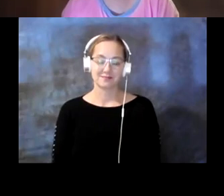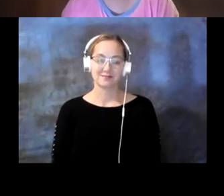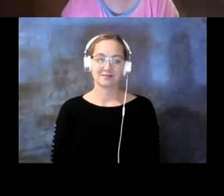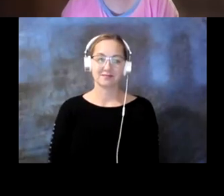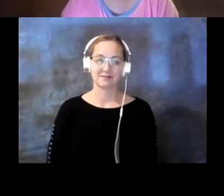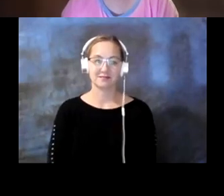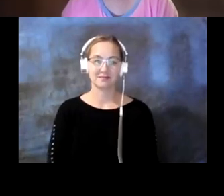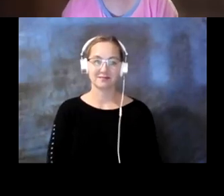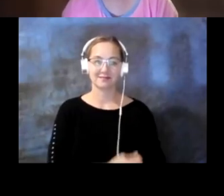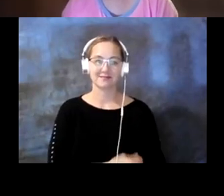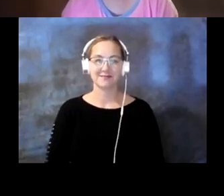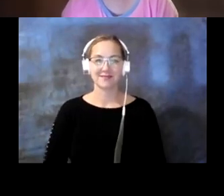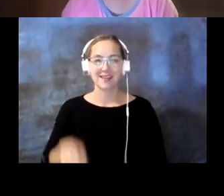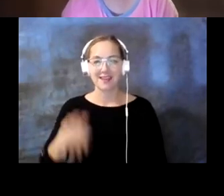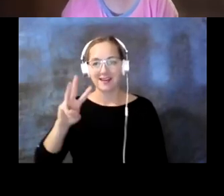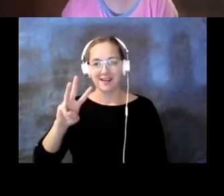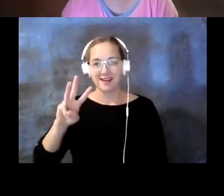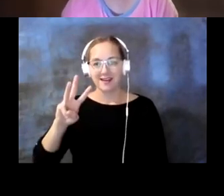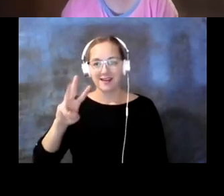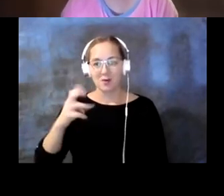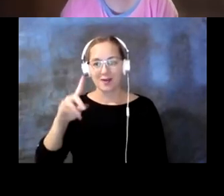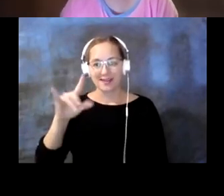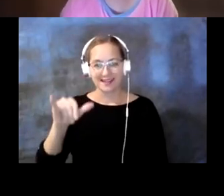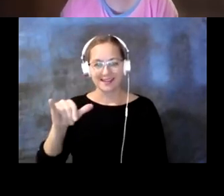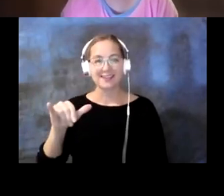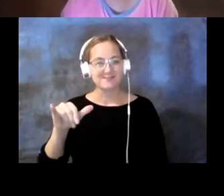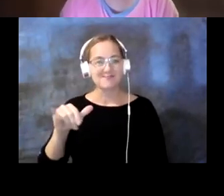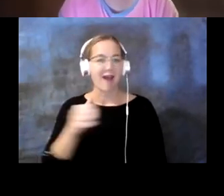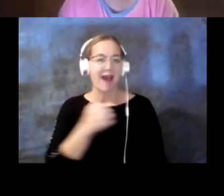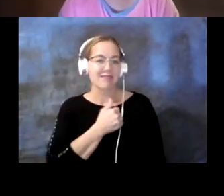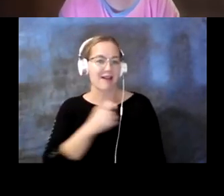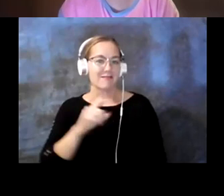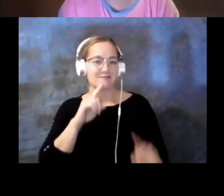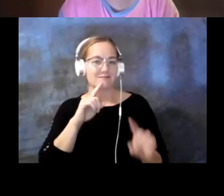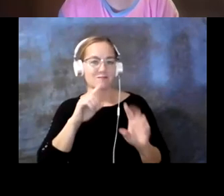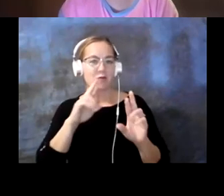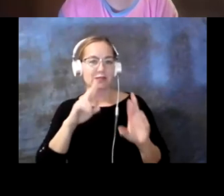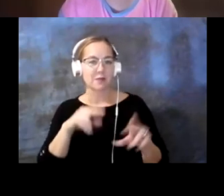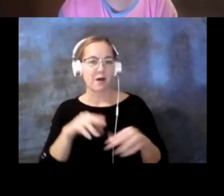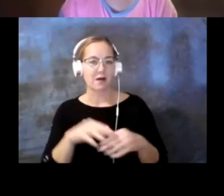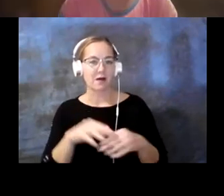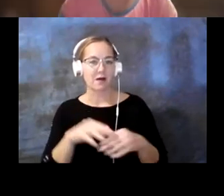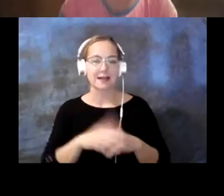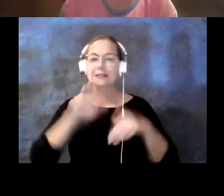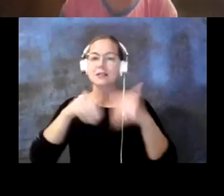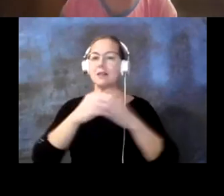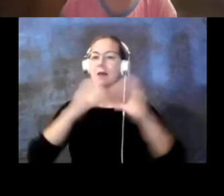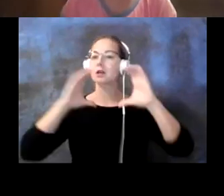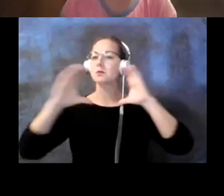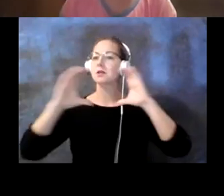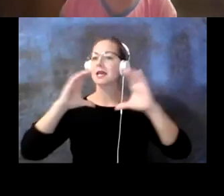I completely I loved your response. It's all about like communication with your